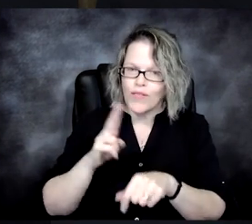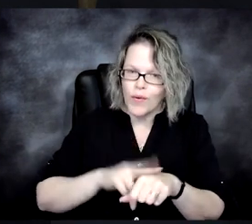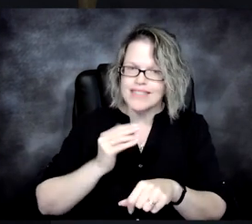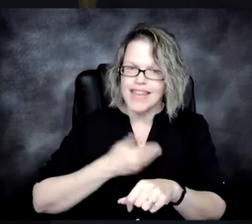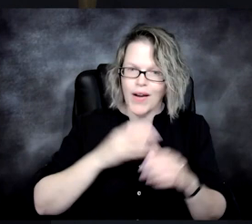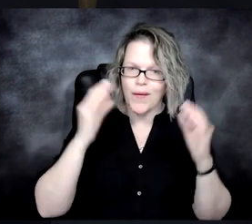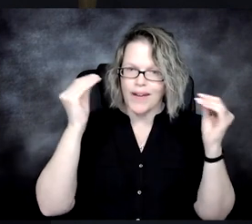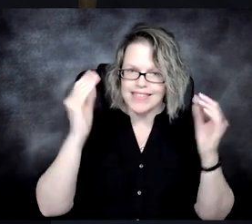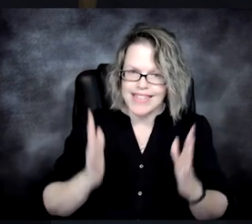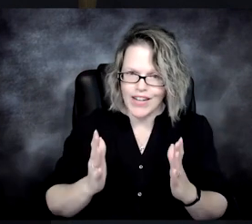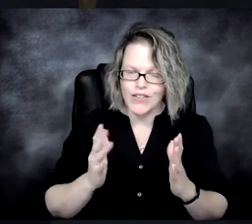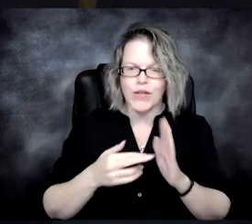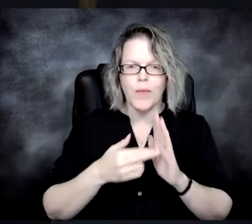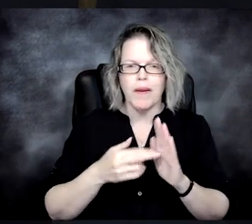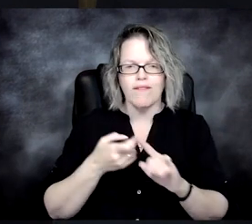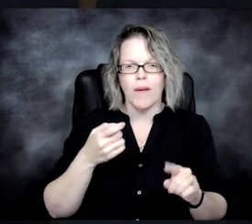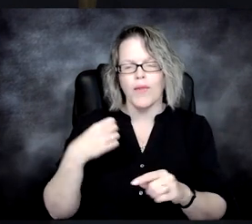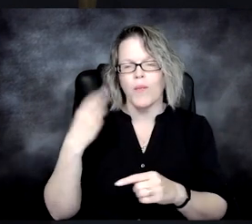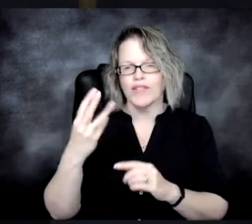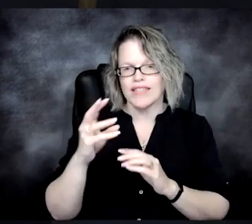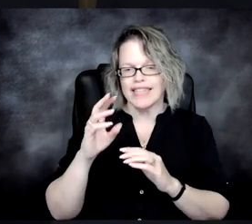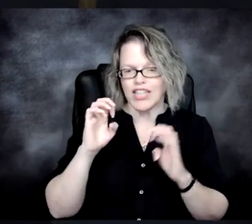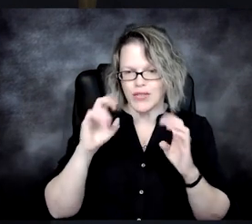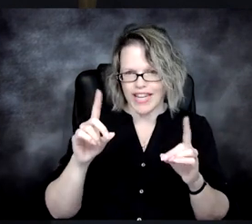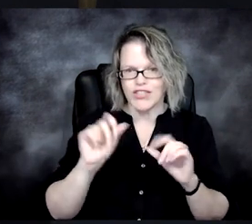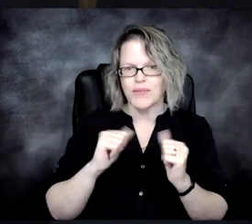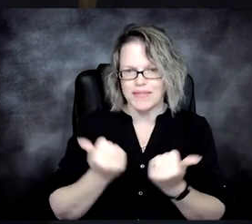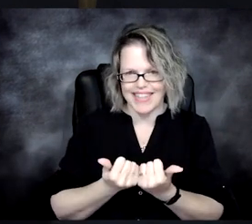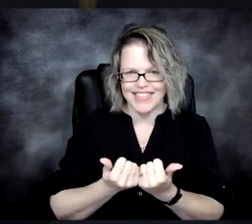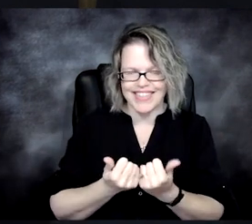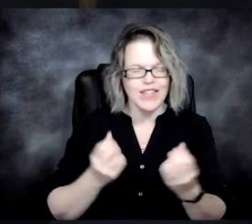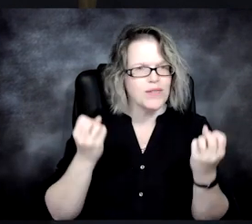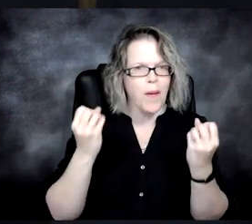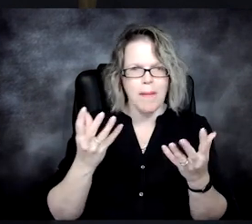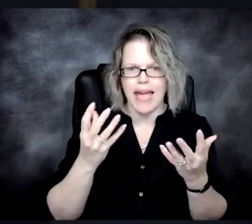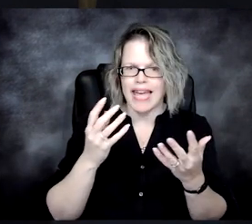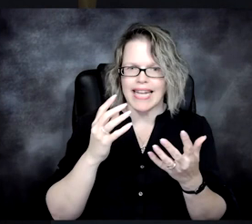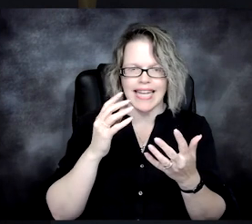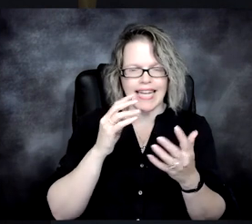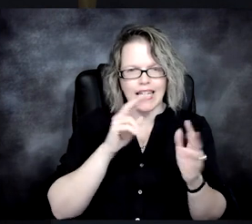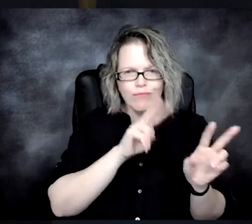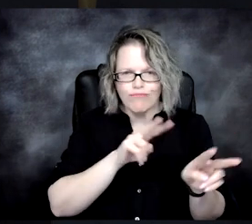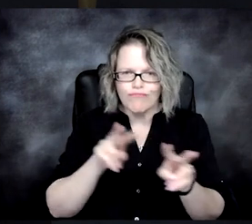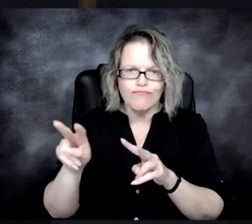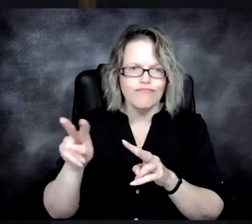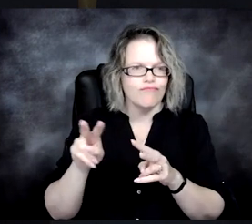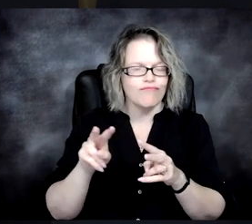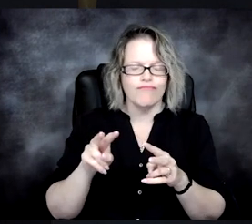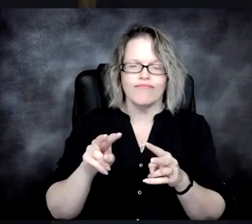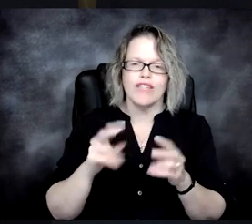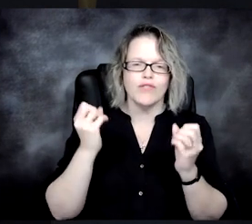educators, many of whom are represented by the Washington Education Association. So many lenses on the student experience and so